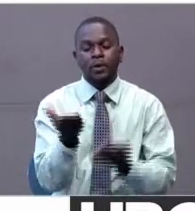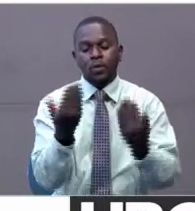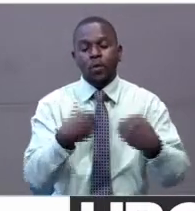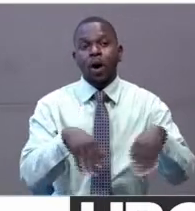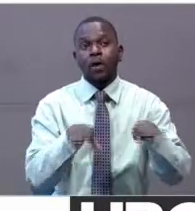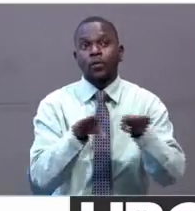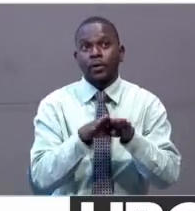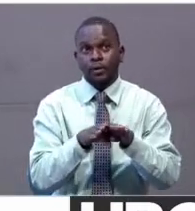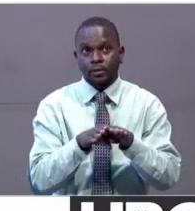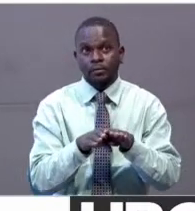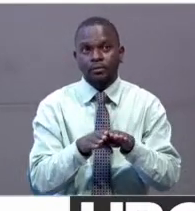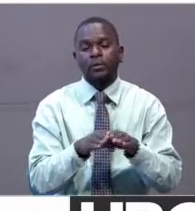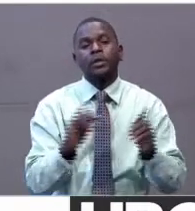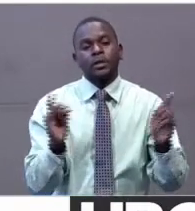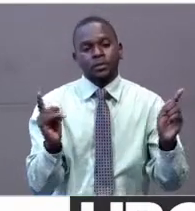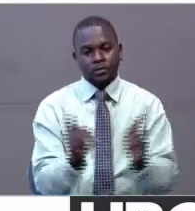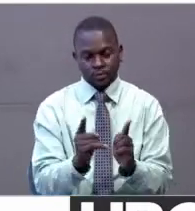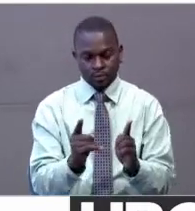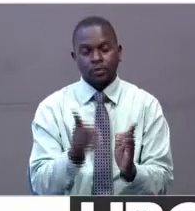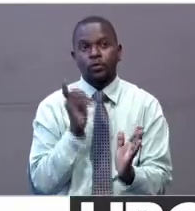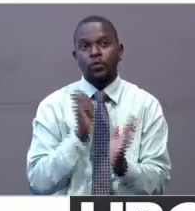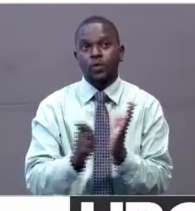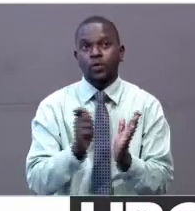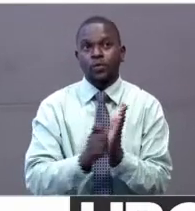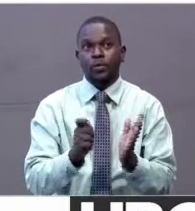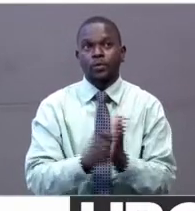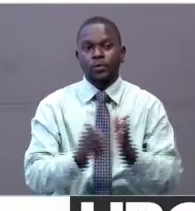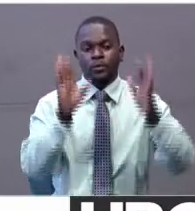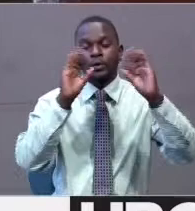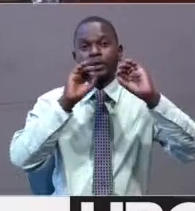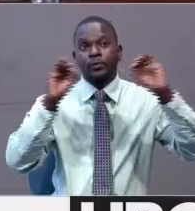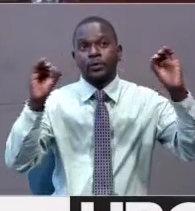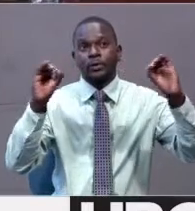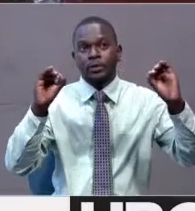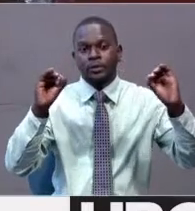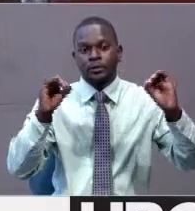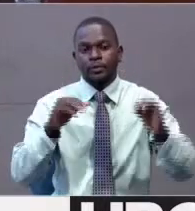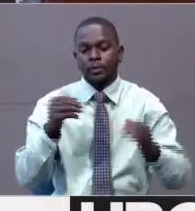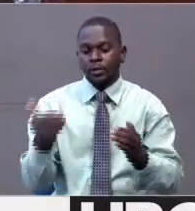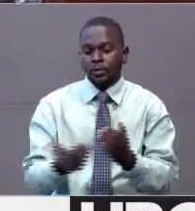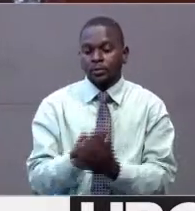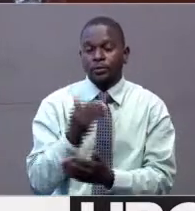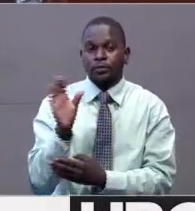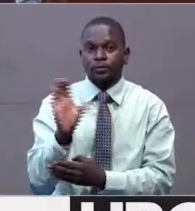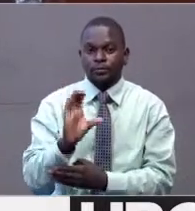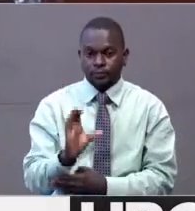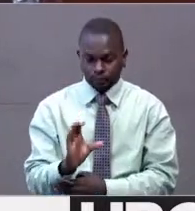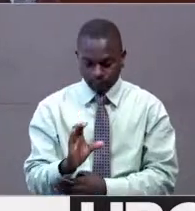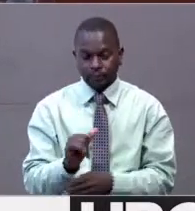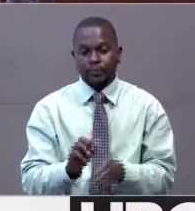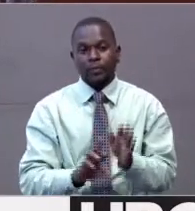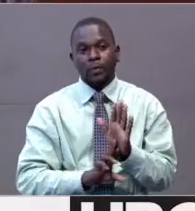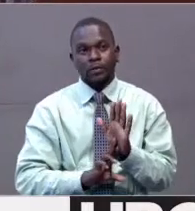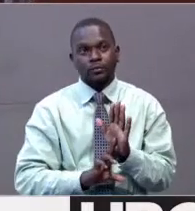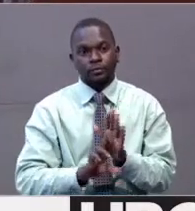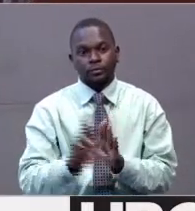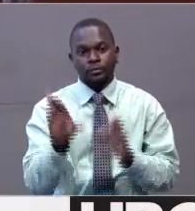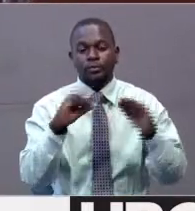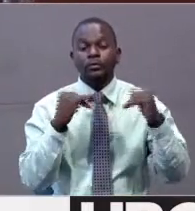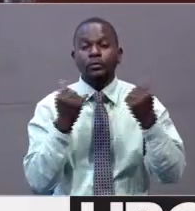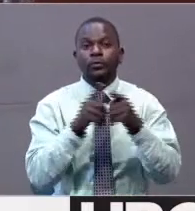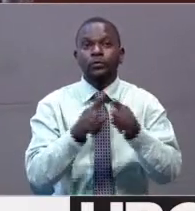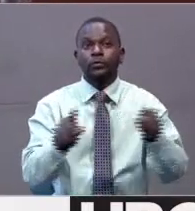agree on the brief that we shall write to His Excellency the President. The new committee is comprised of representatives from